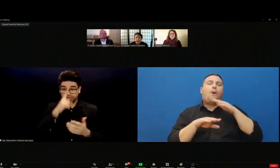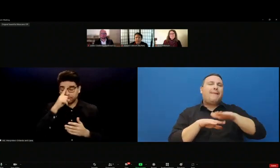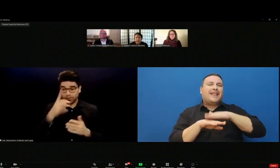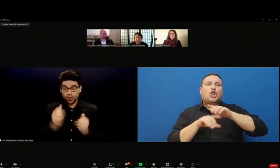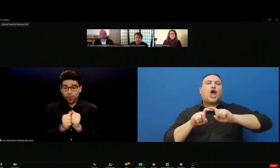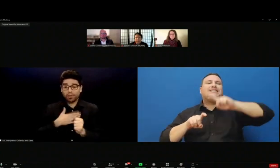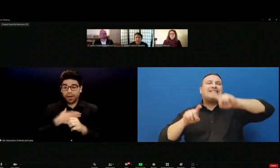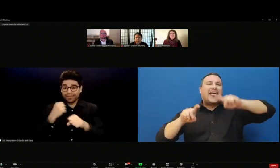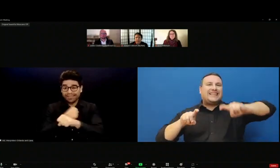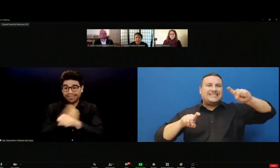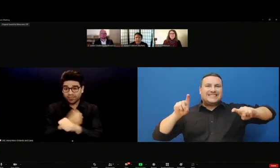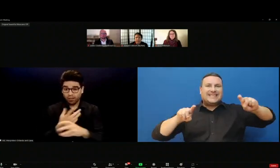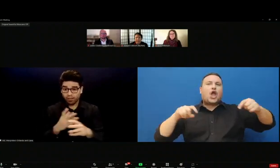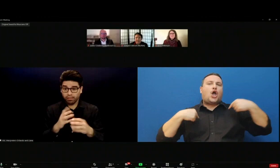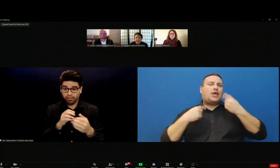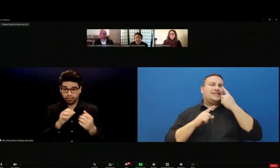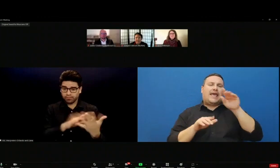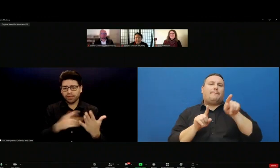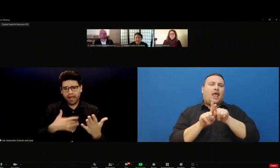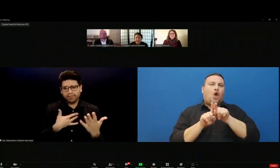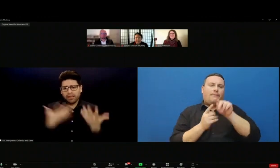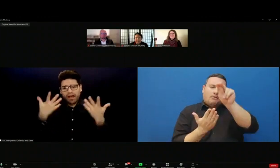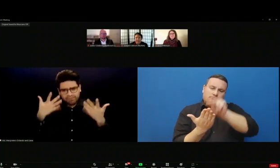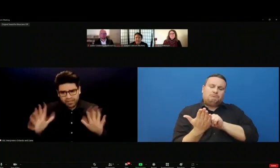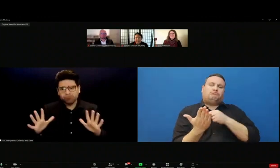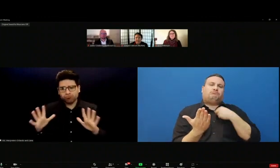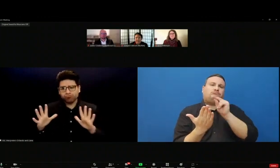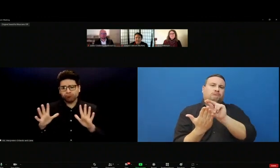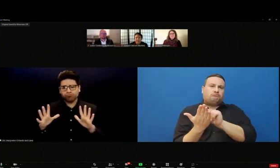that I have accounted for this individual variation.